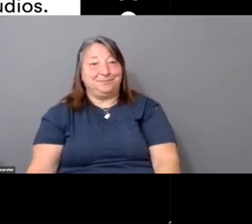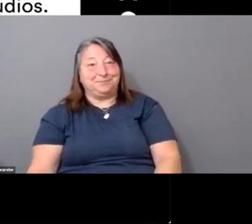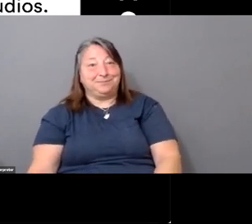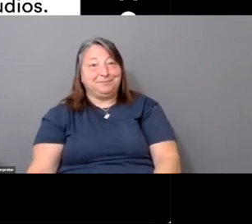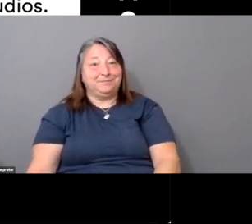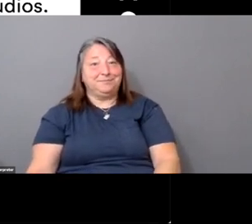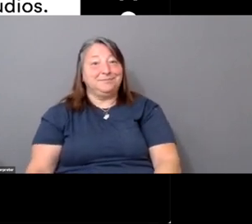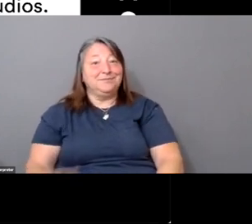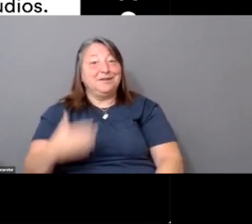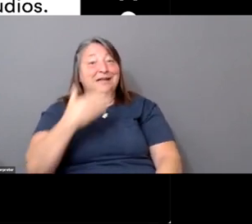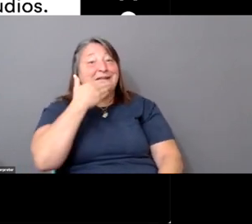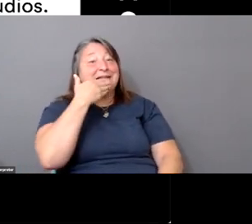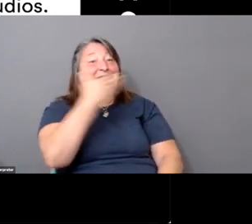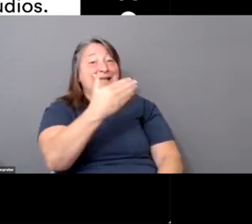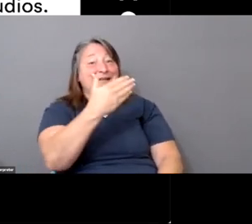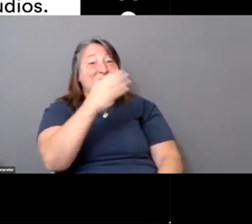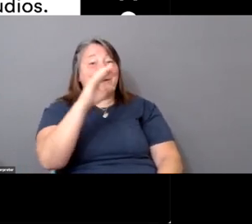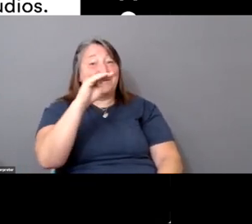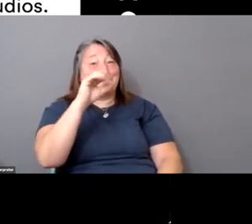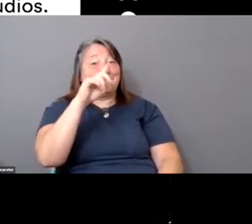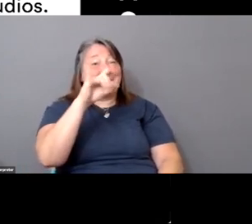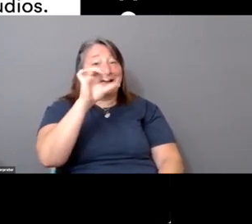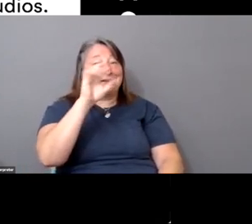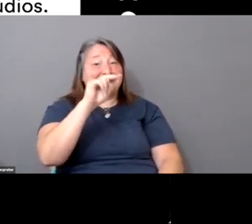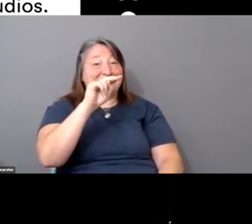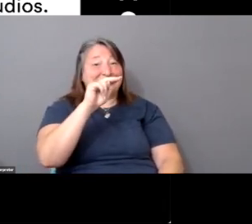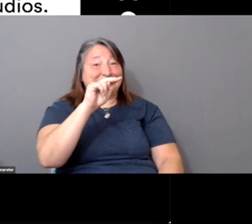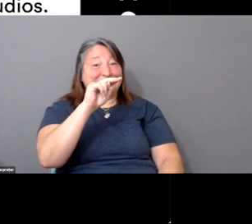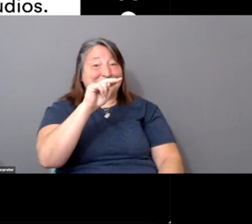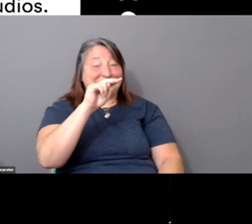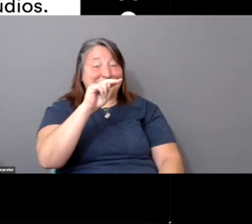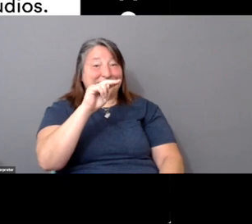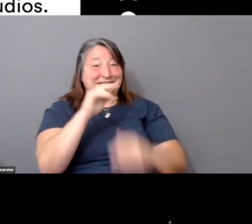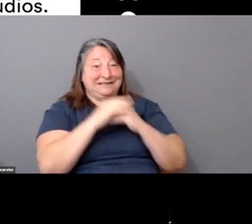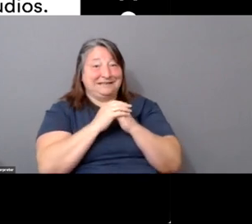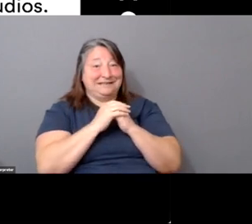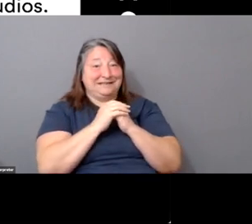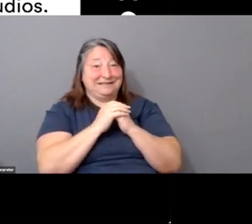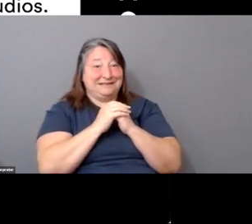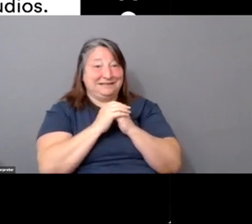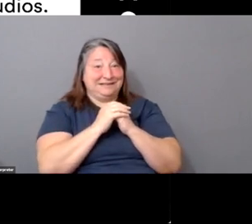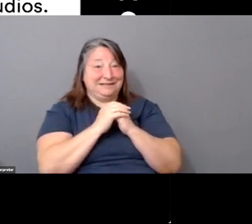Thanks, Madeline. I'll just pin myself and put my video on again.